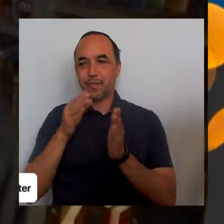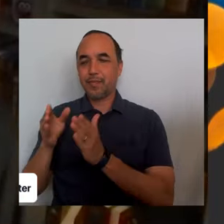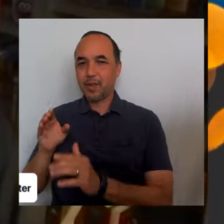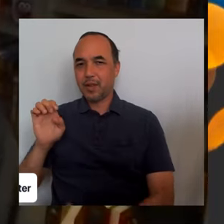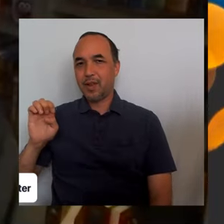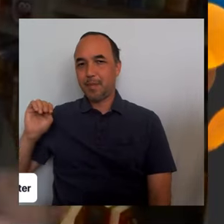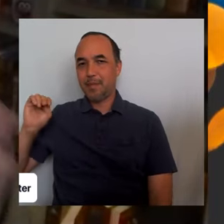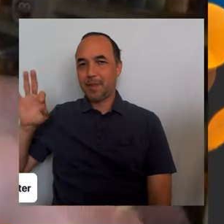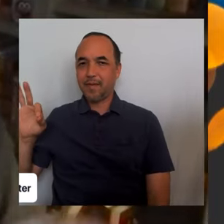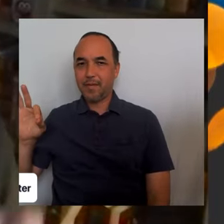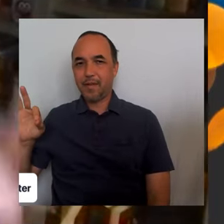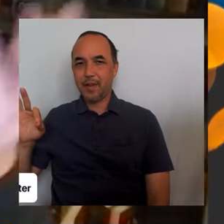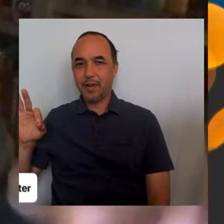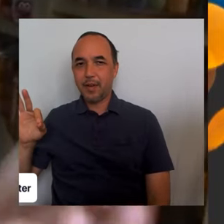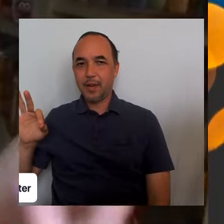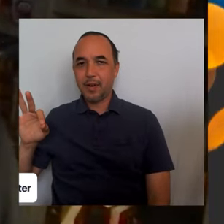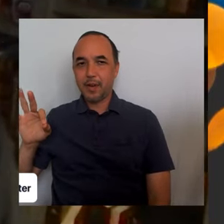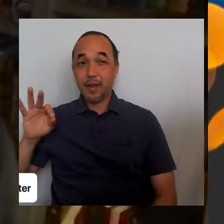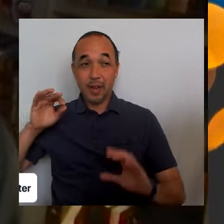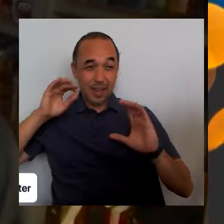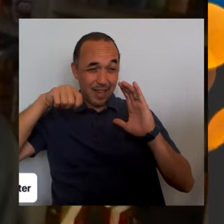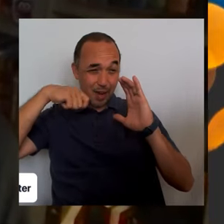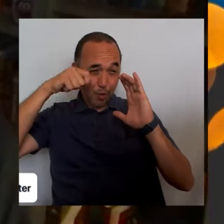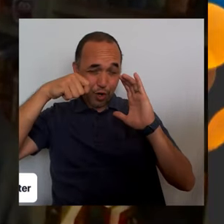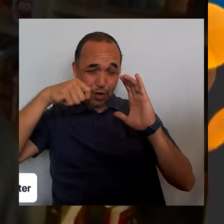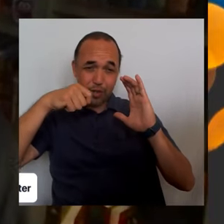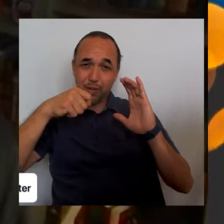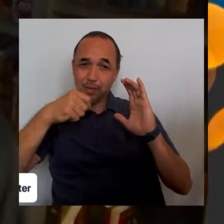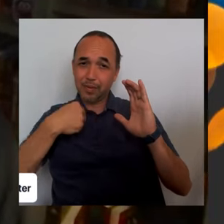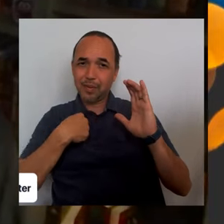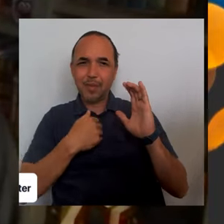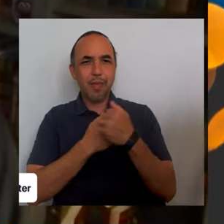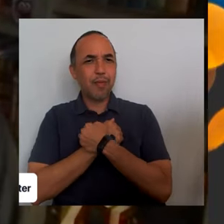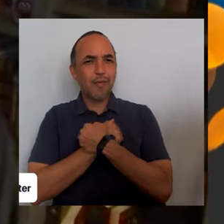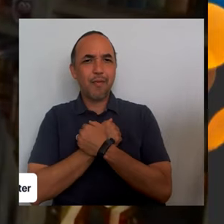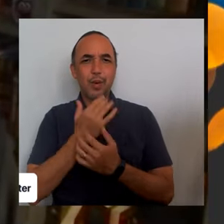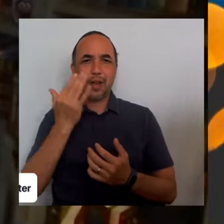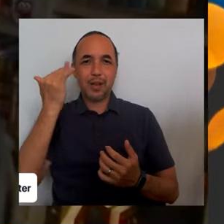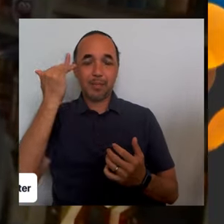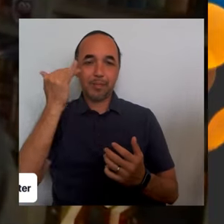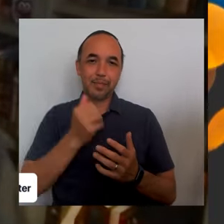video camera, what I love about a video camera, whether it be